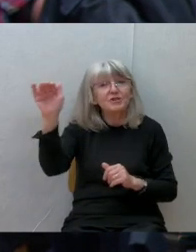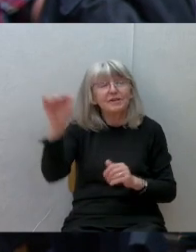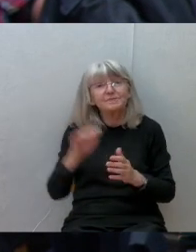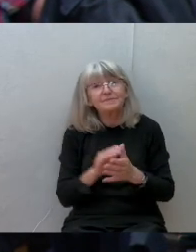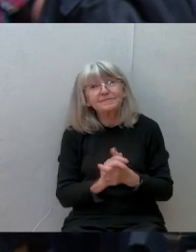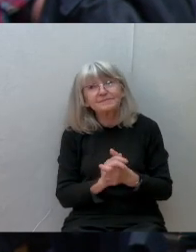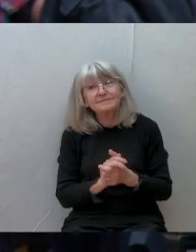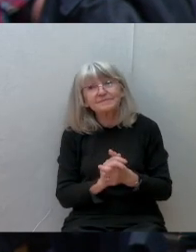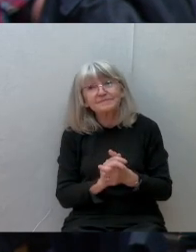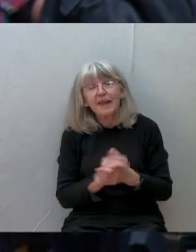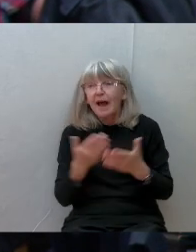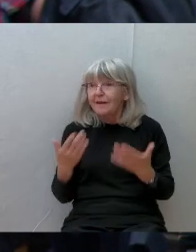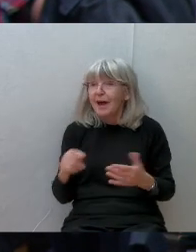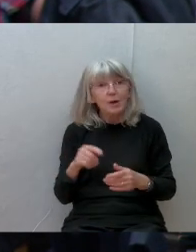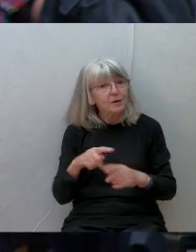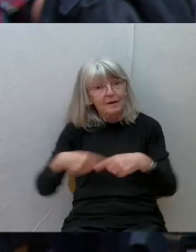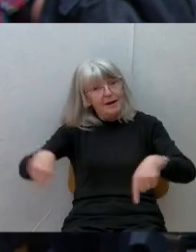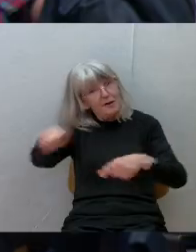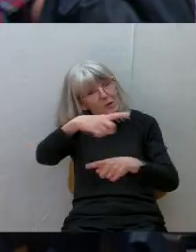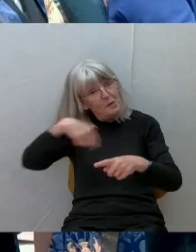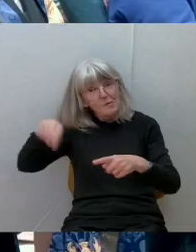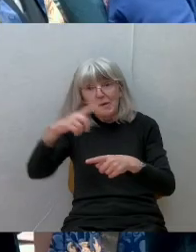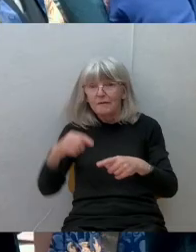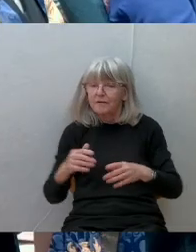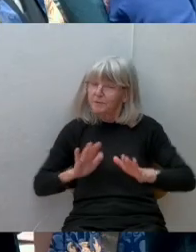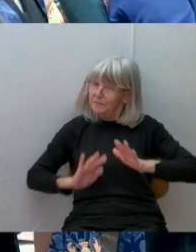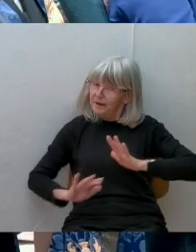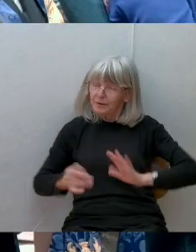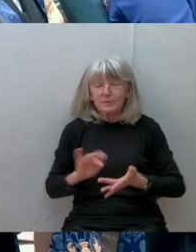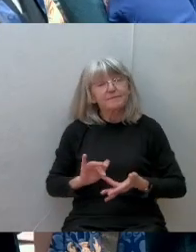Now, you've been very well behaved and not interrupted me.